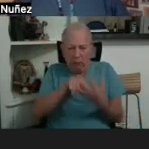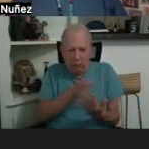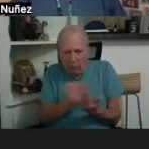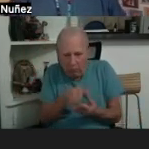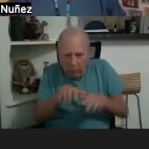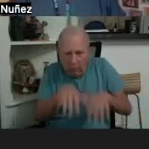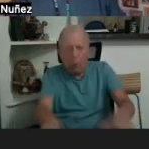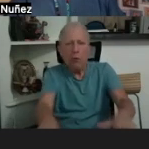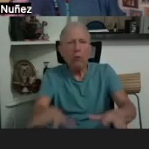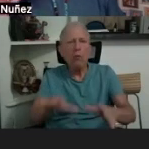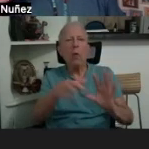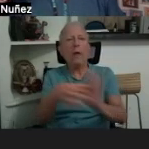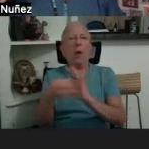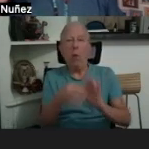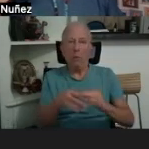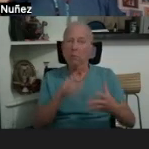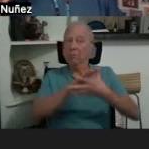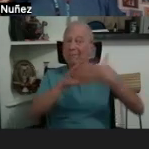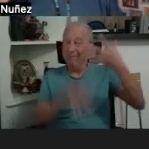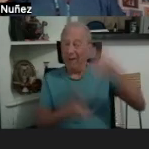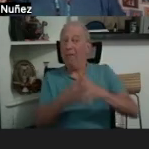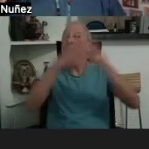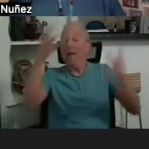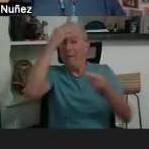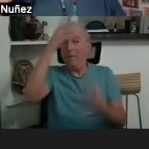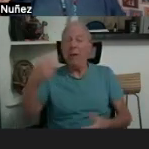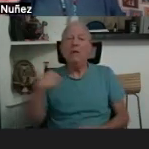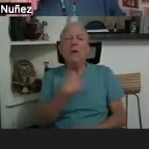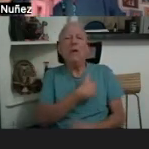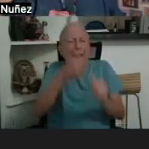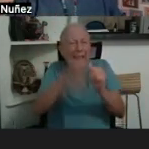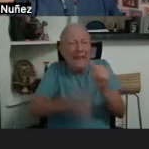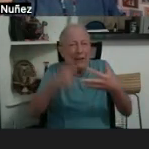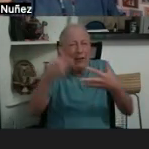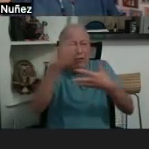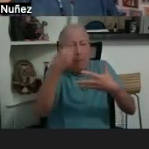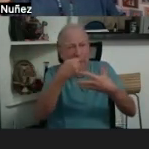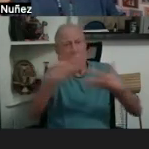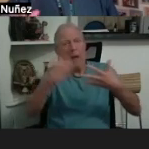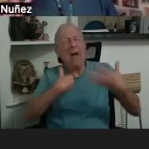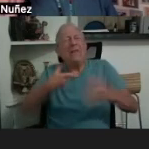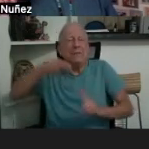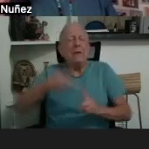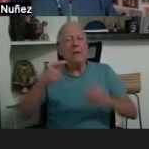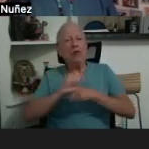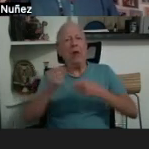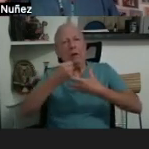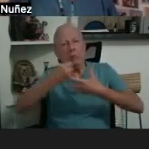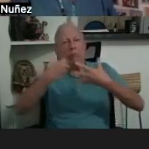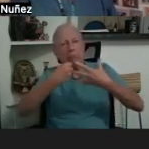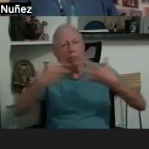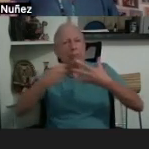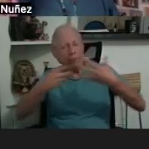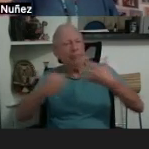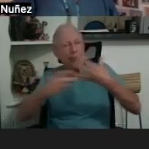ground to cover. We have done specific trainings on each and every one of these topics. And so we're not going to be going